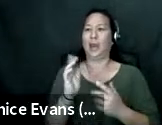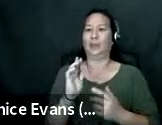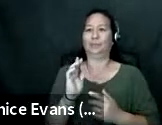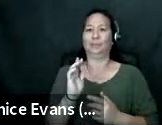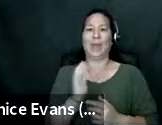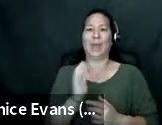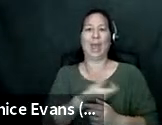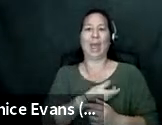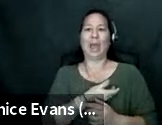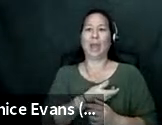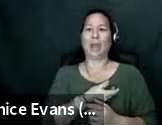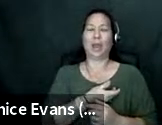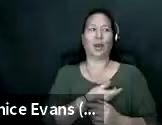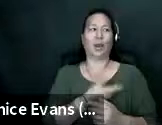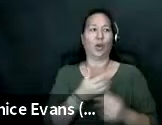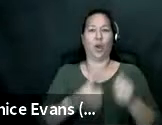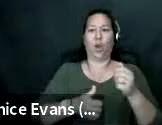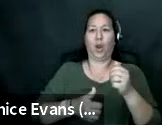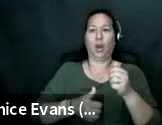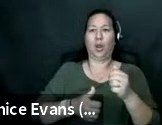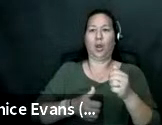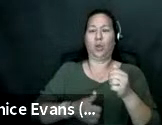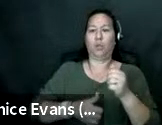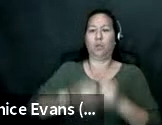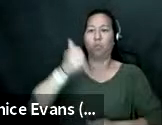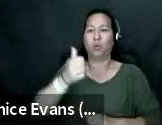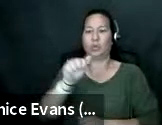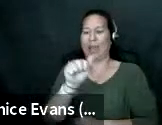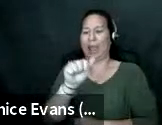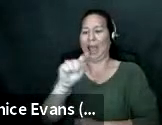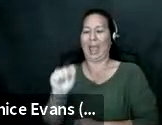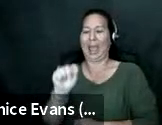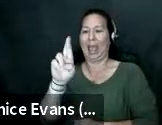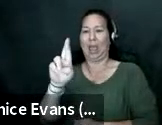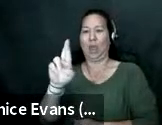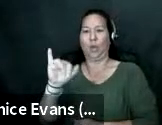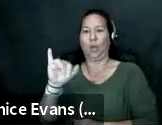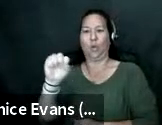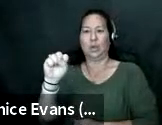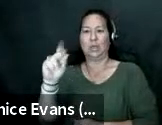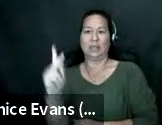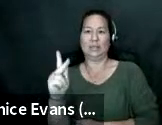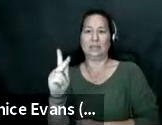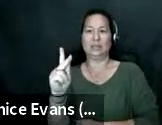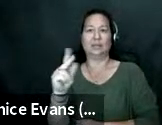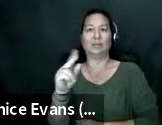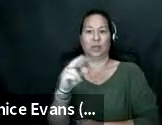members may be either living or present.